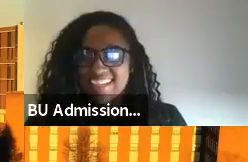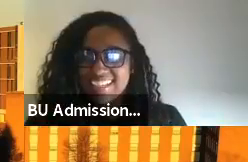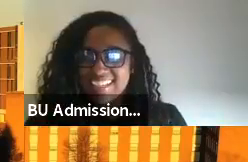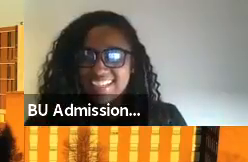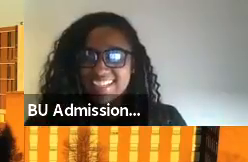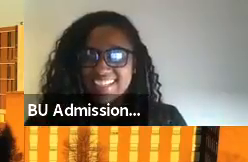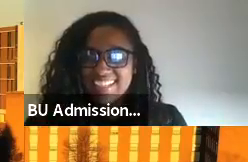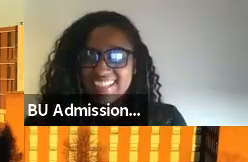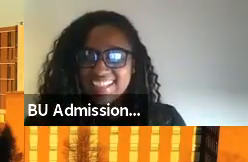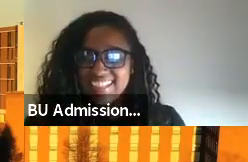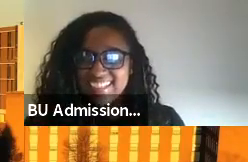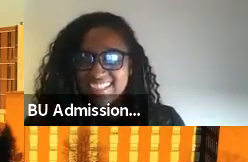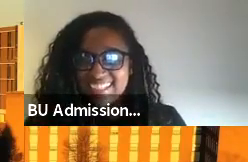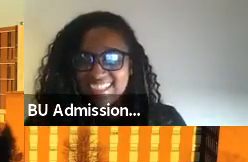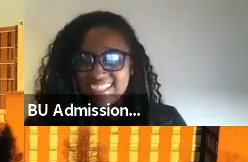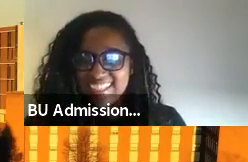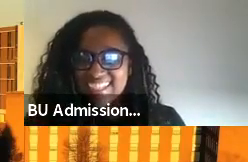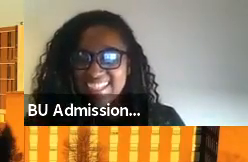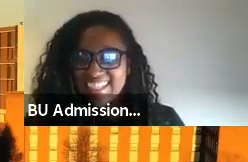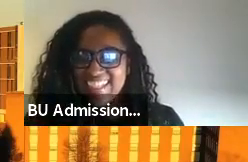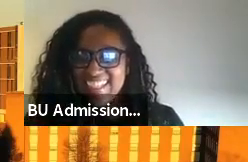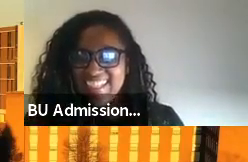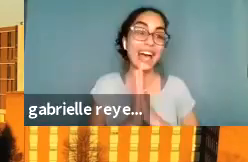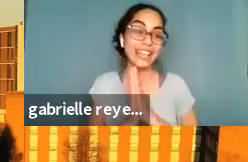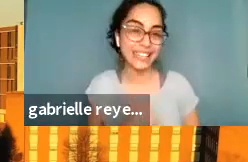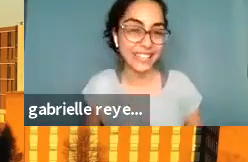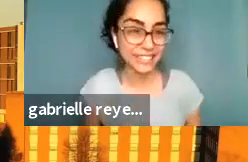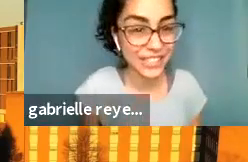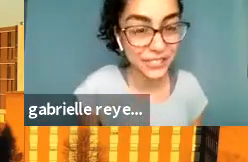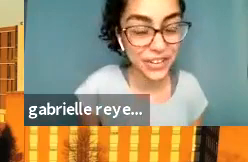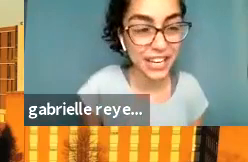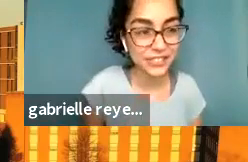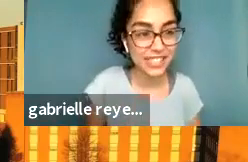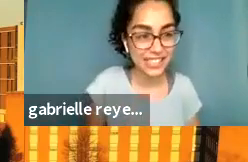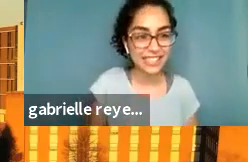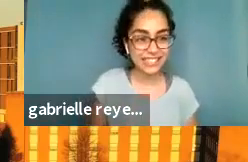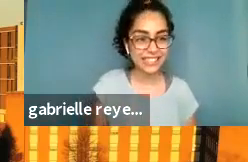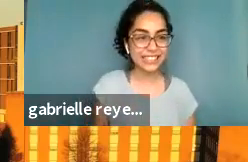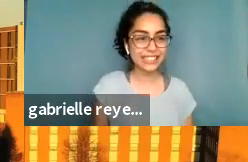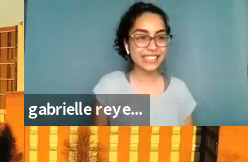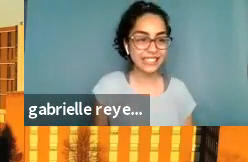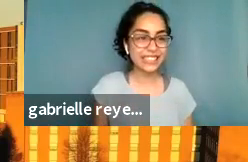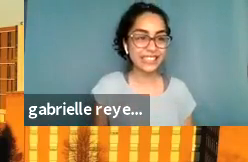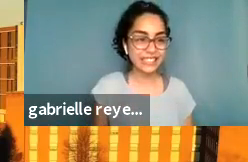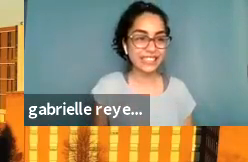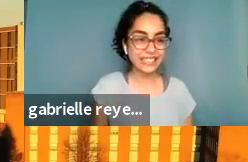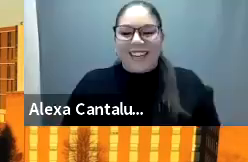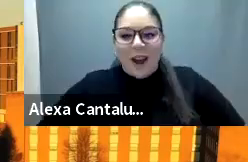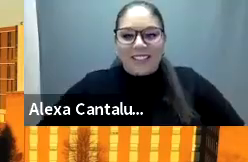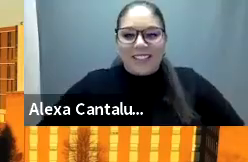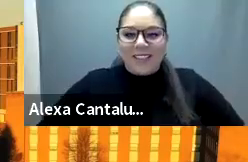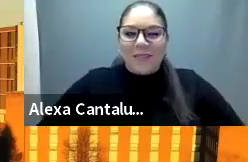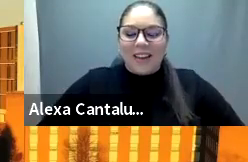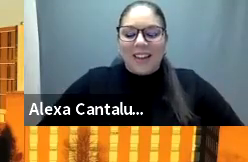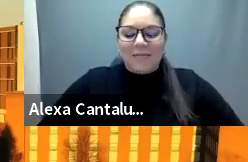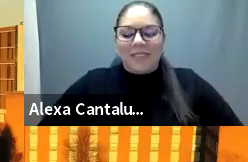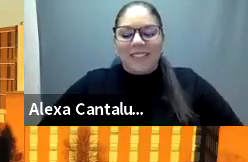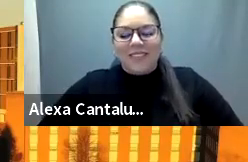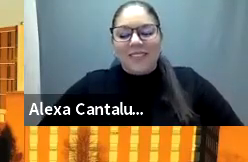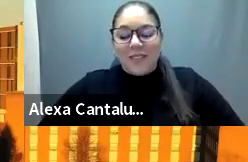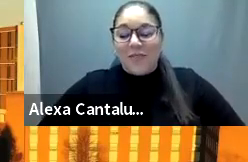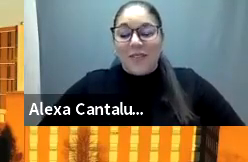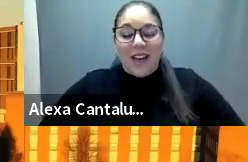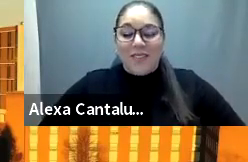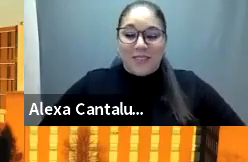Alexa. You're done. You did it. You survived. Yeah, we survived. So I completed my practicum, I can't